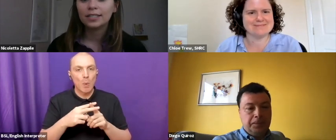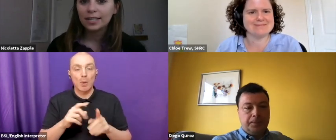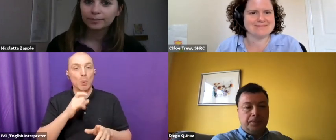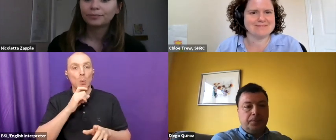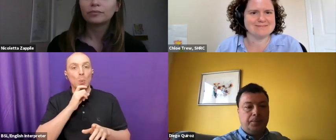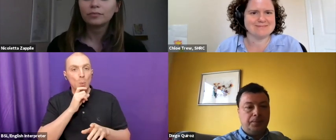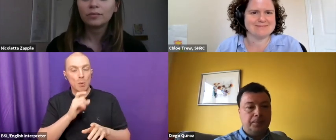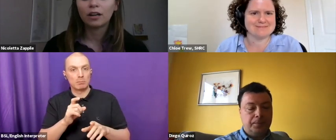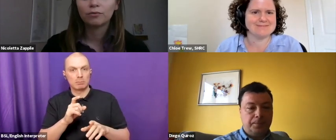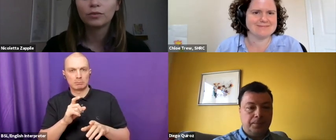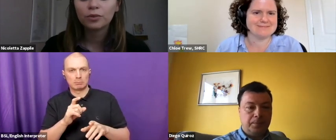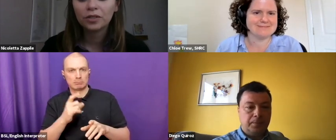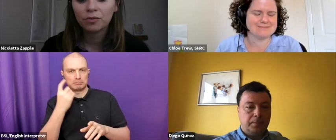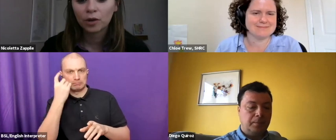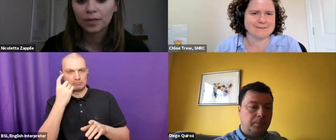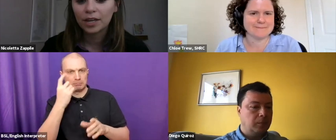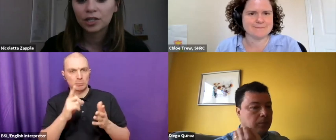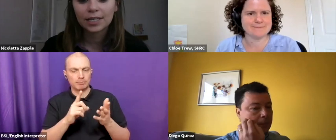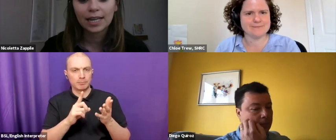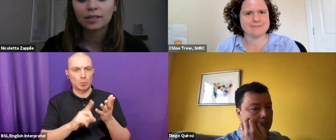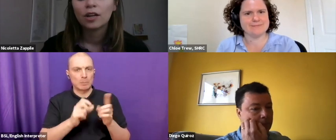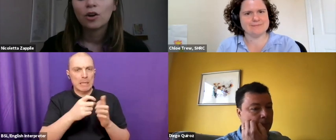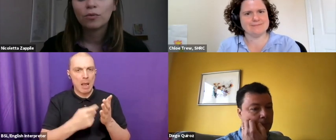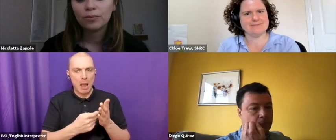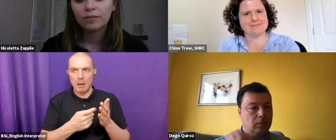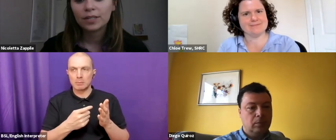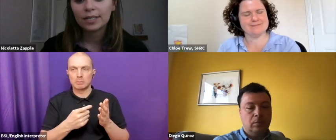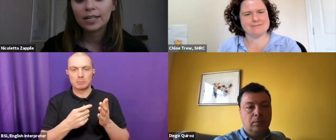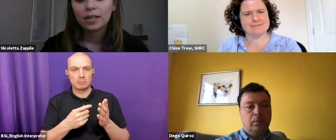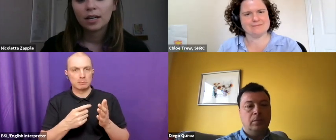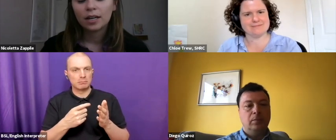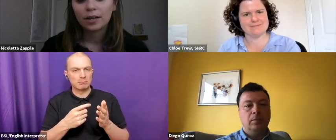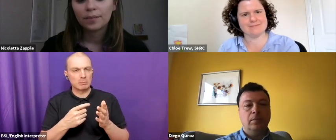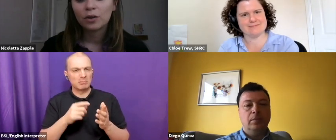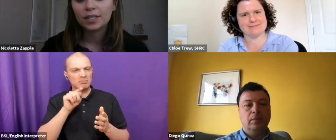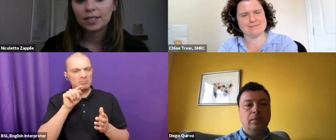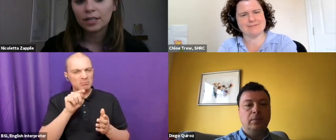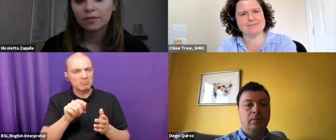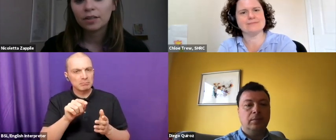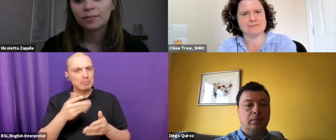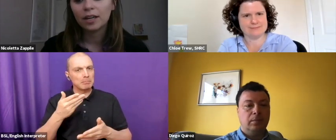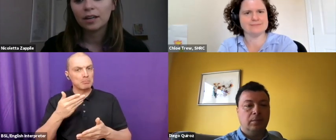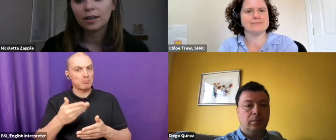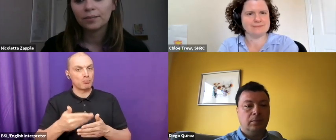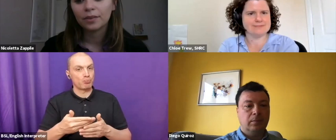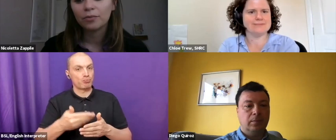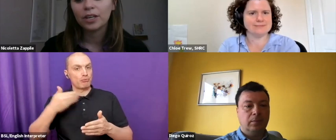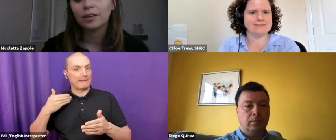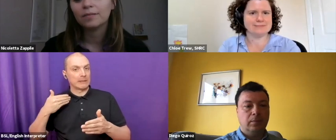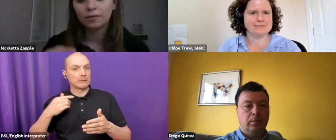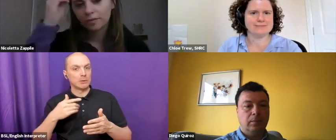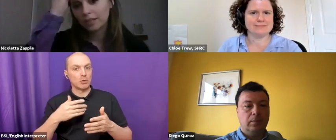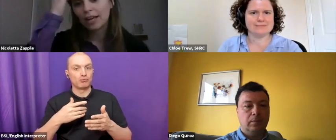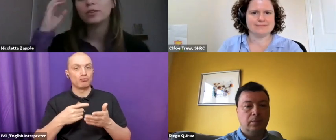have an idea of what were the recommendations that were previously received.